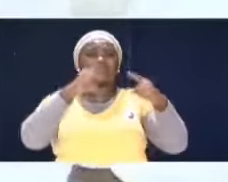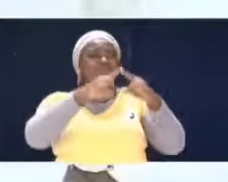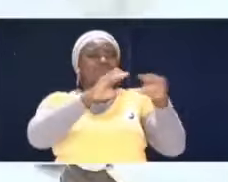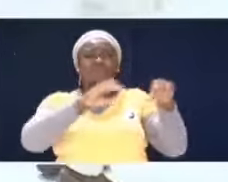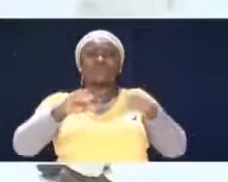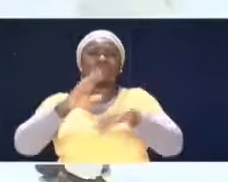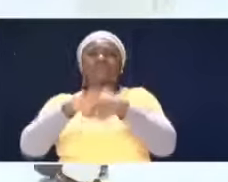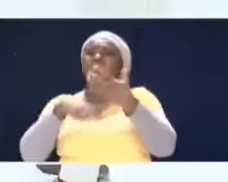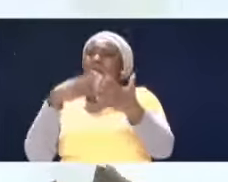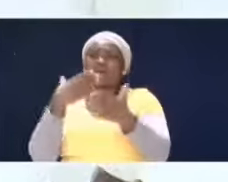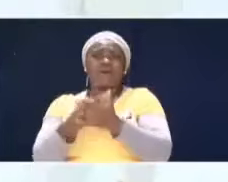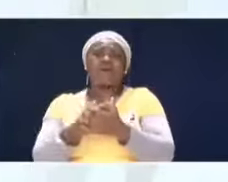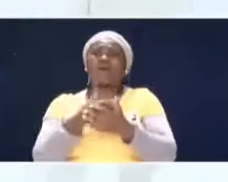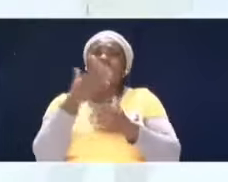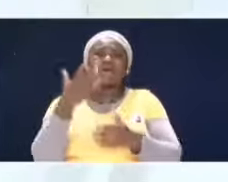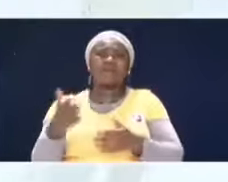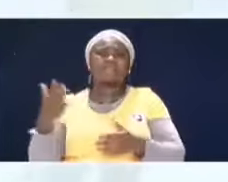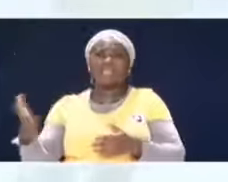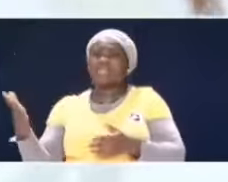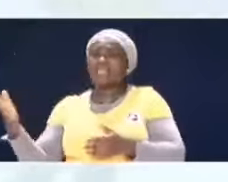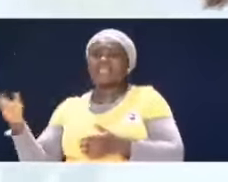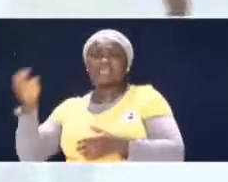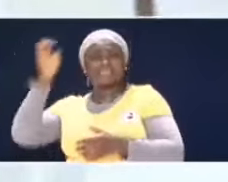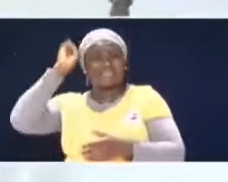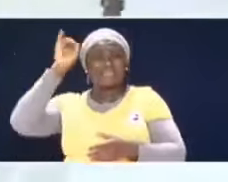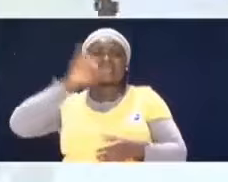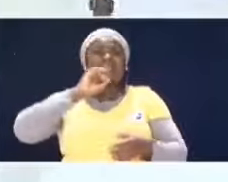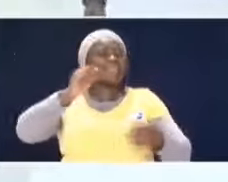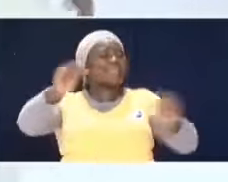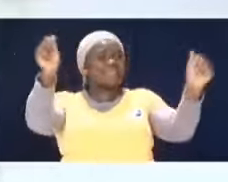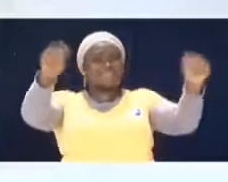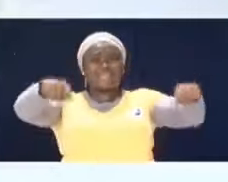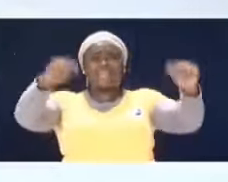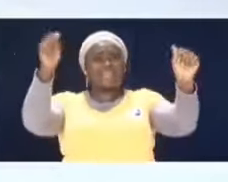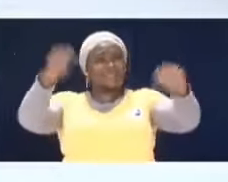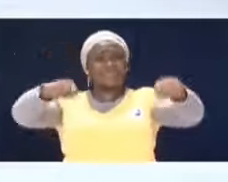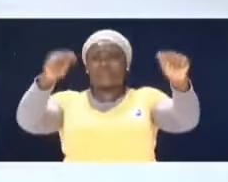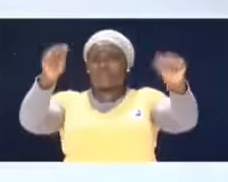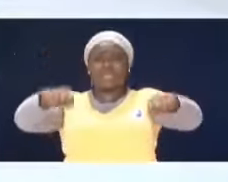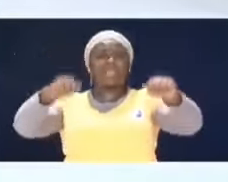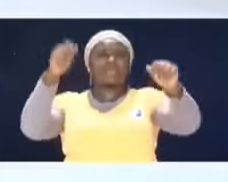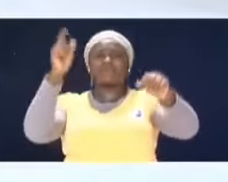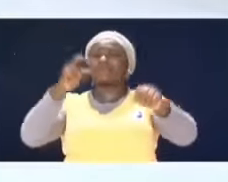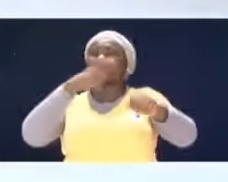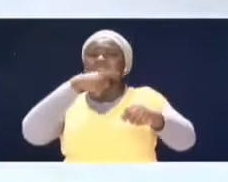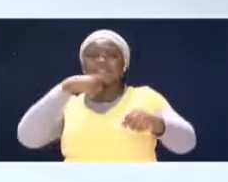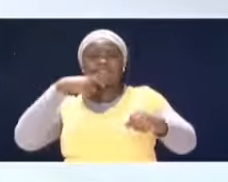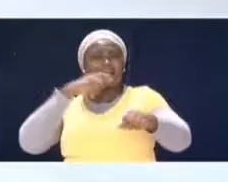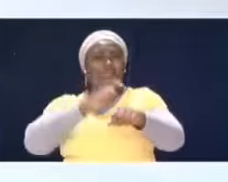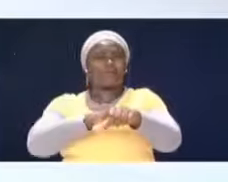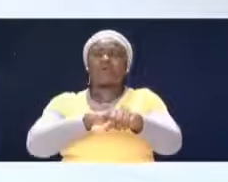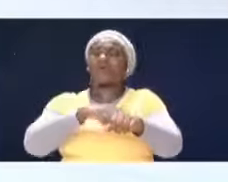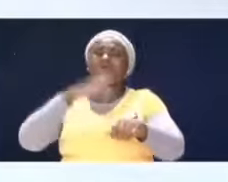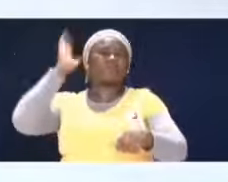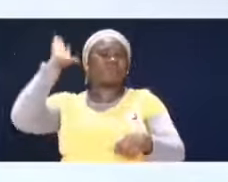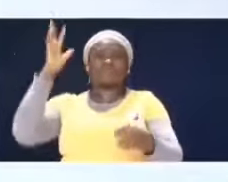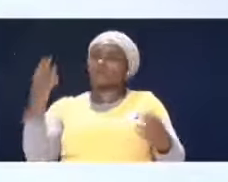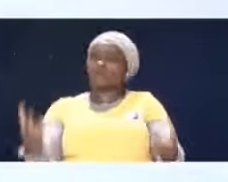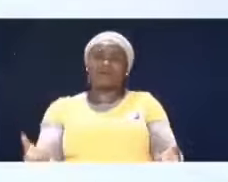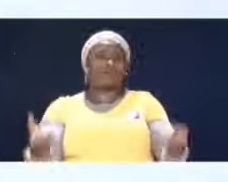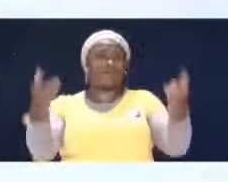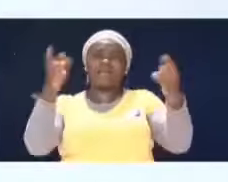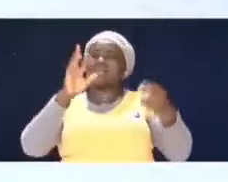to do all things. He's able. Dry